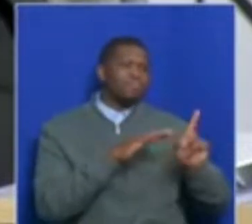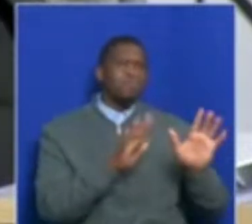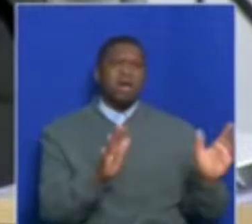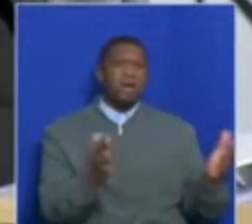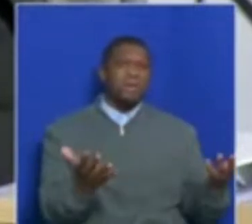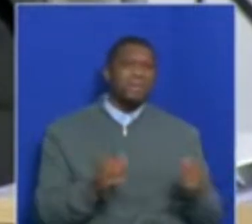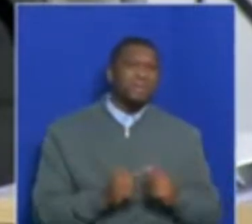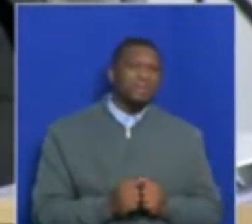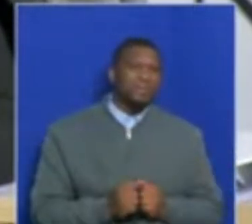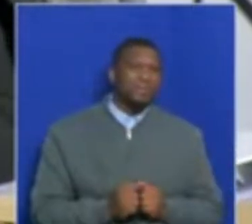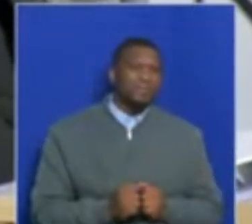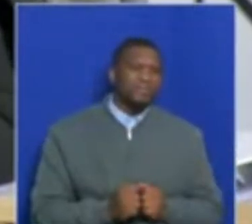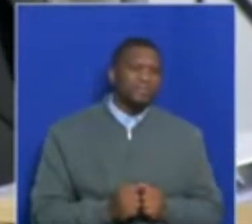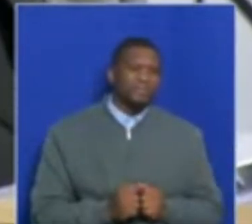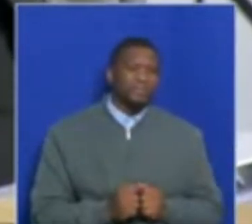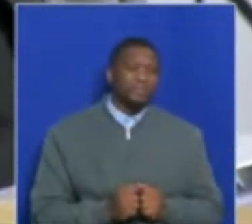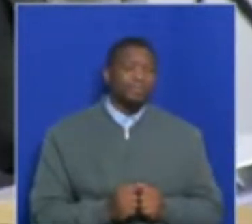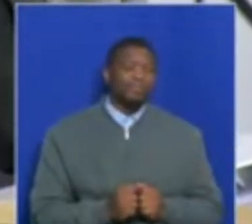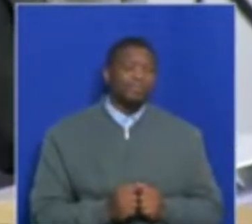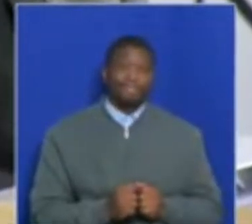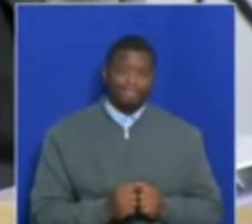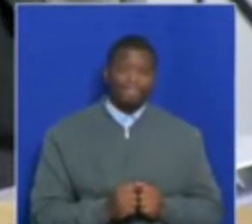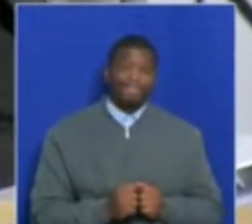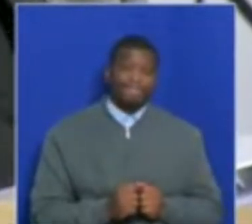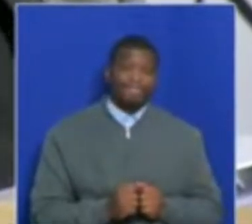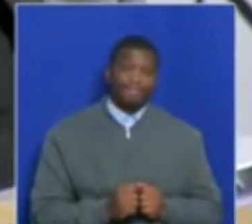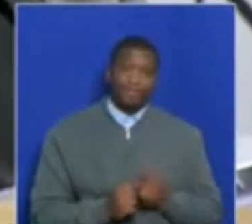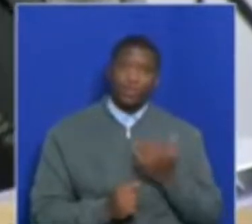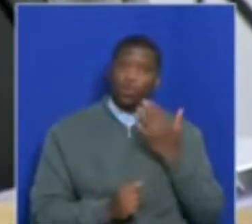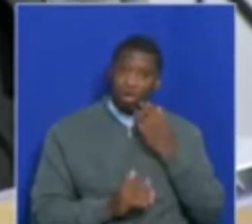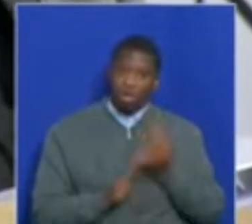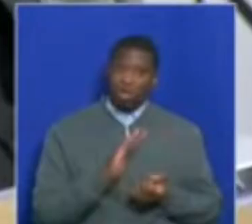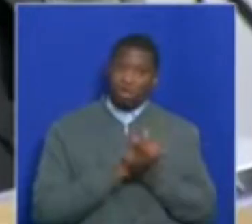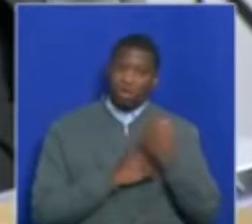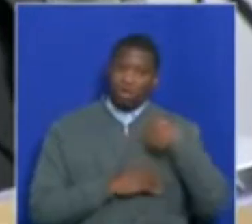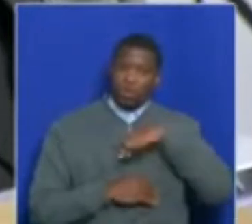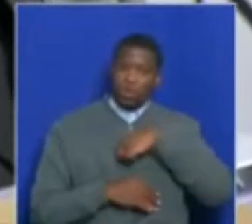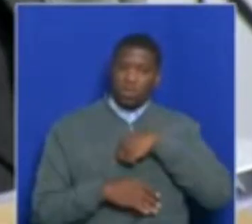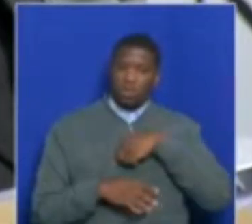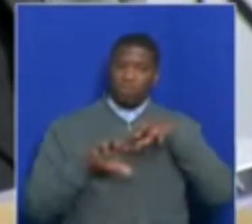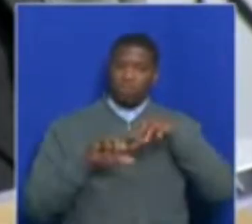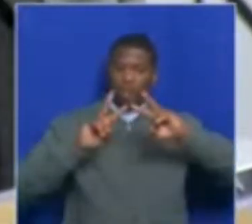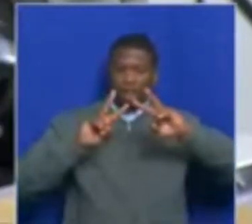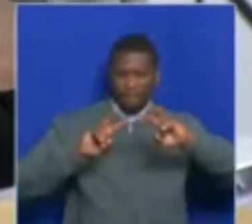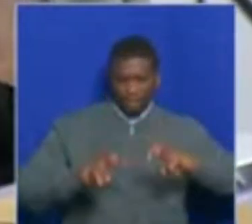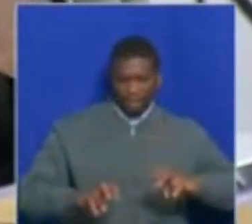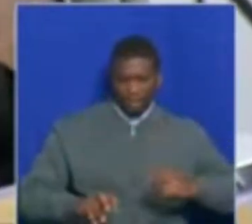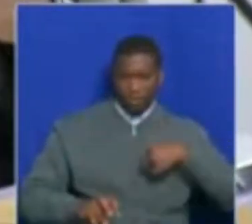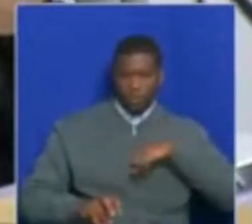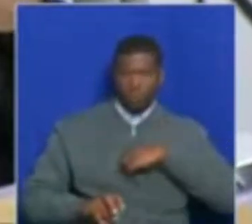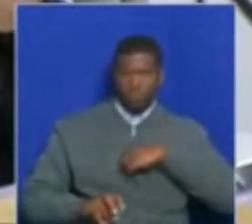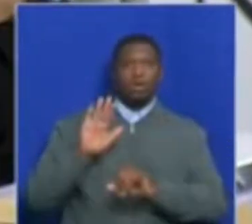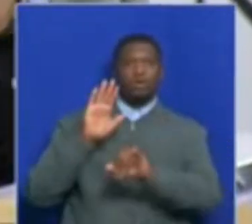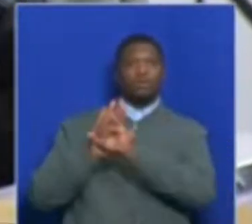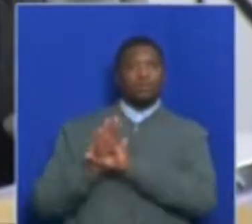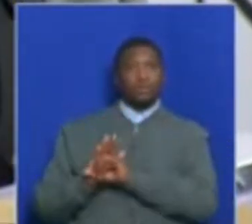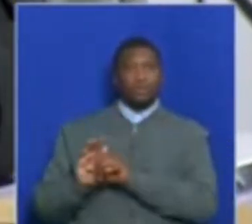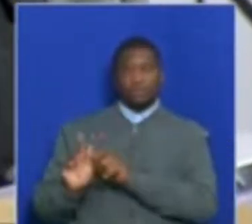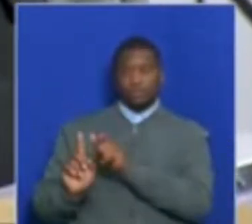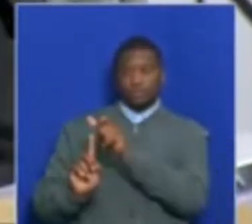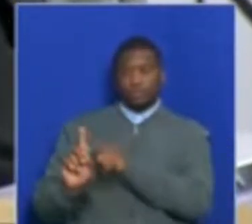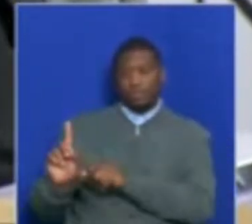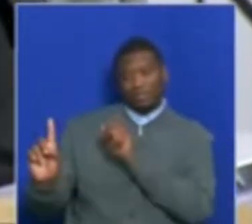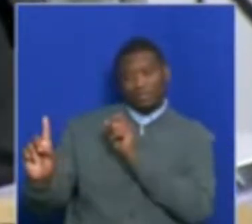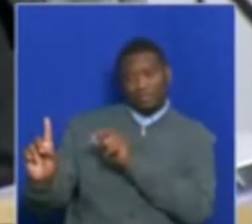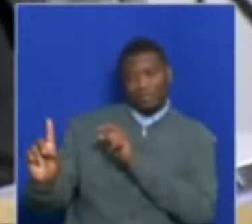When we did this investigation, we identified that this deceased was he was the owner of